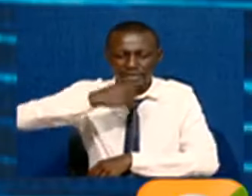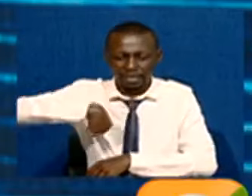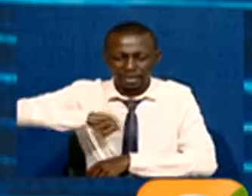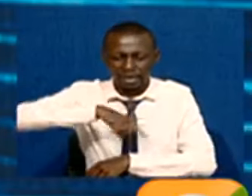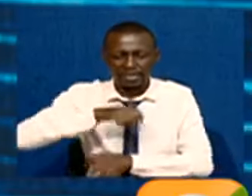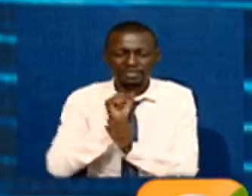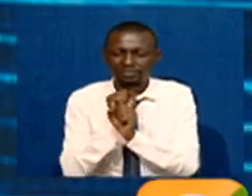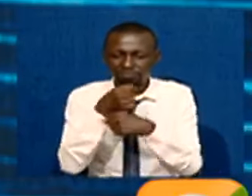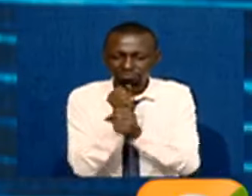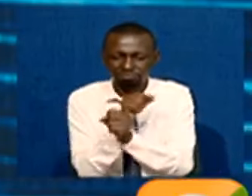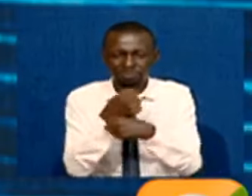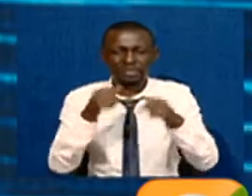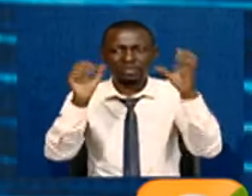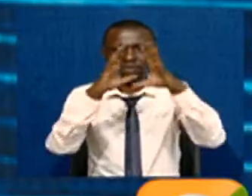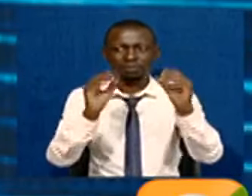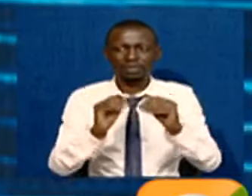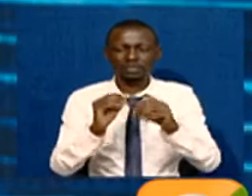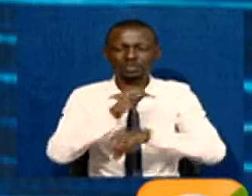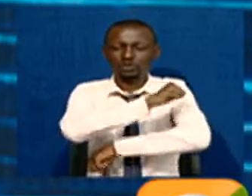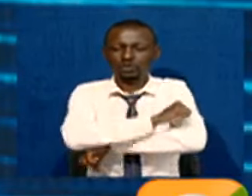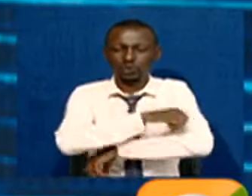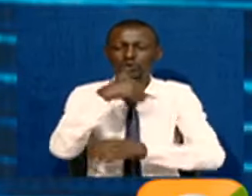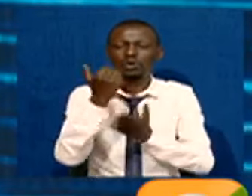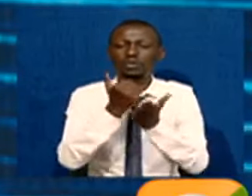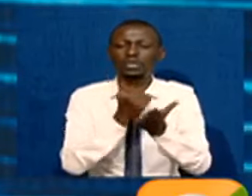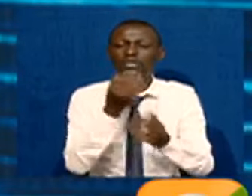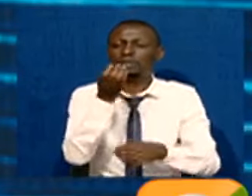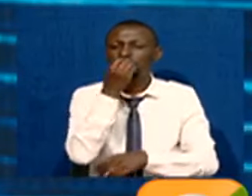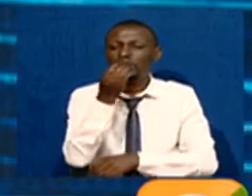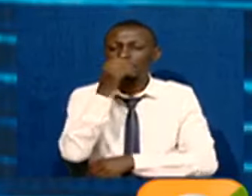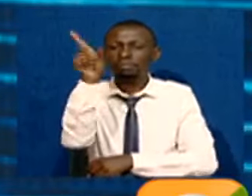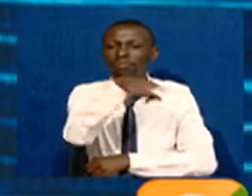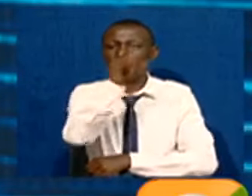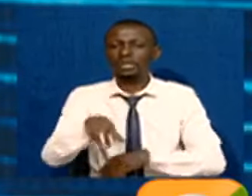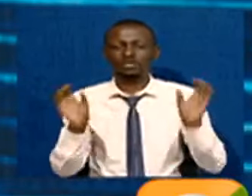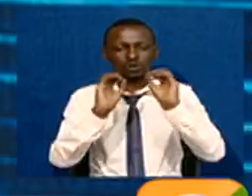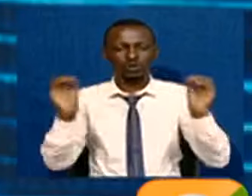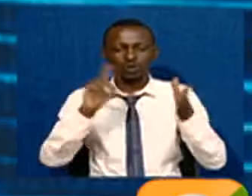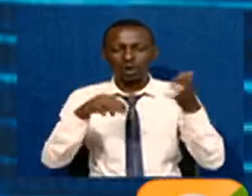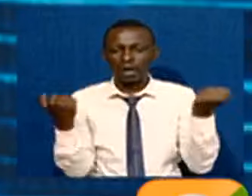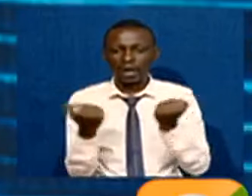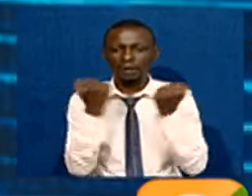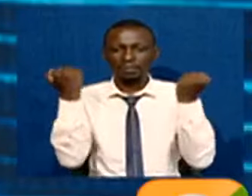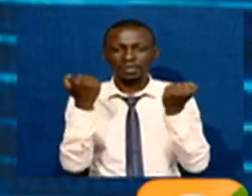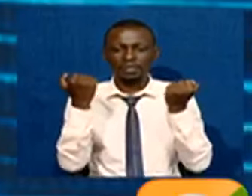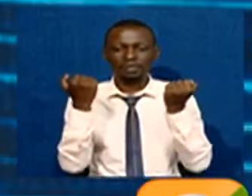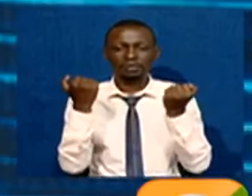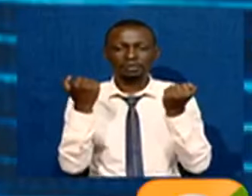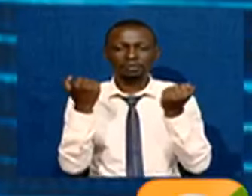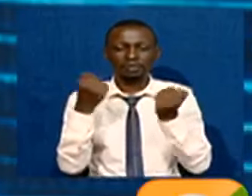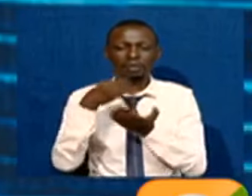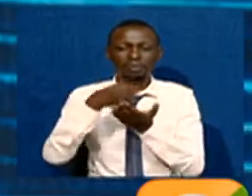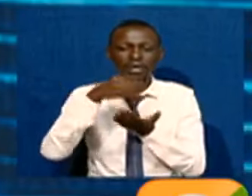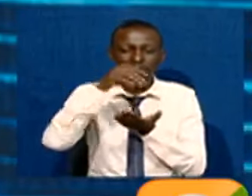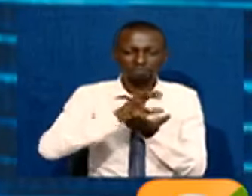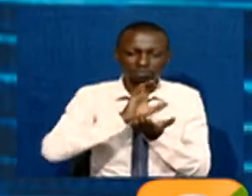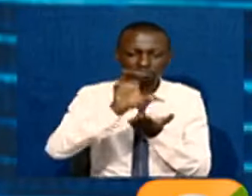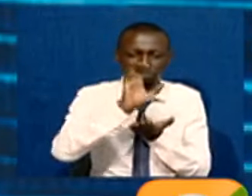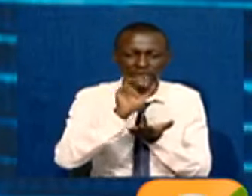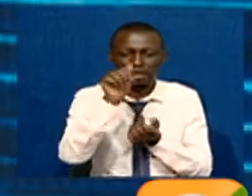budget. School feeding program is not going anywhere. What has happened is the reallocation of the vote. And it's not the first